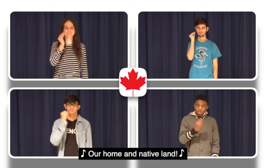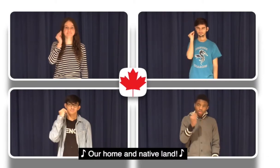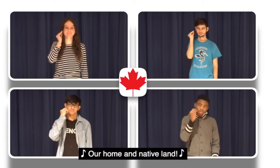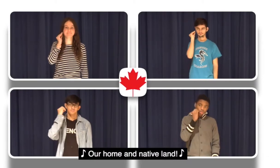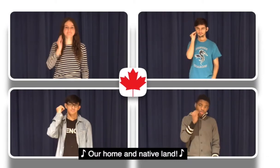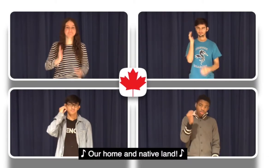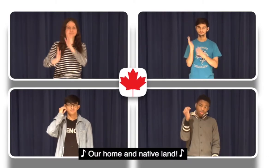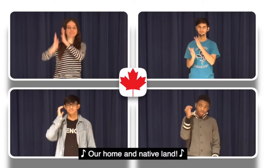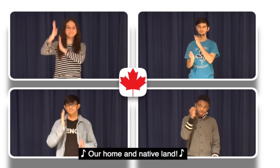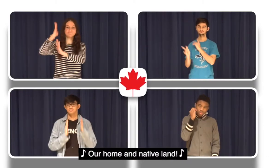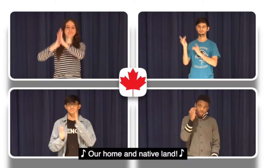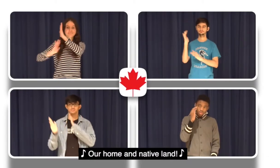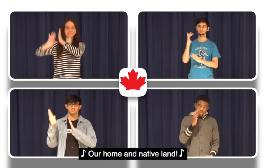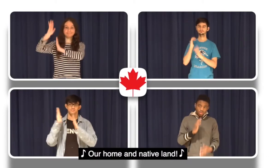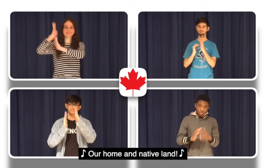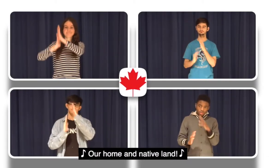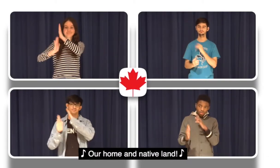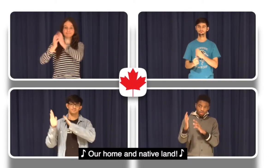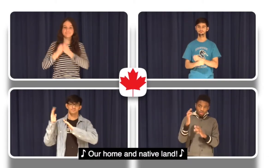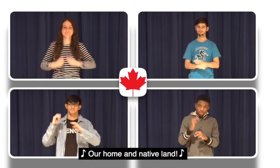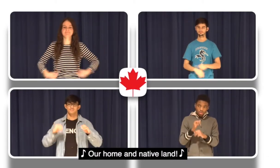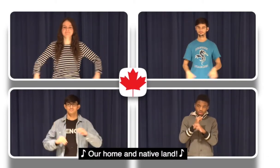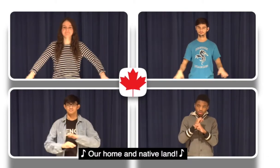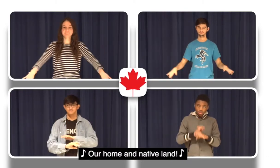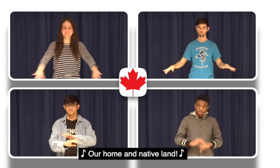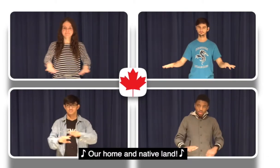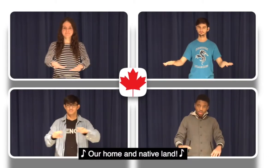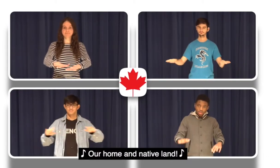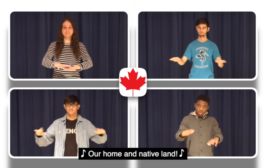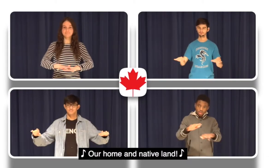our home and native